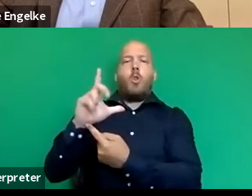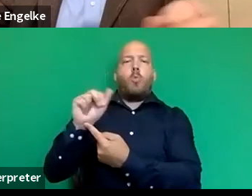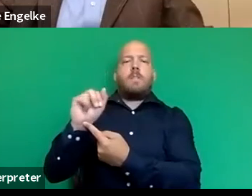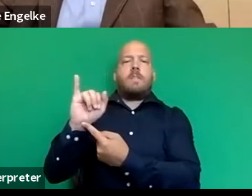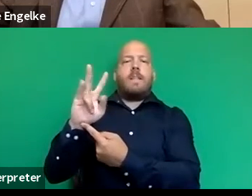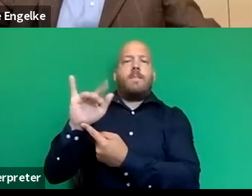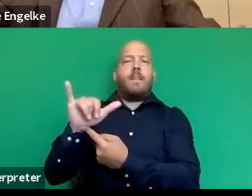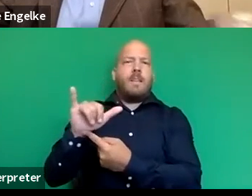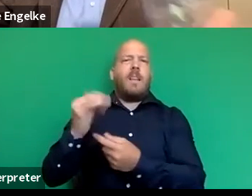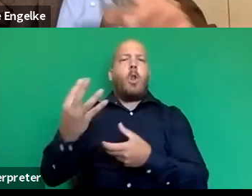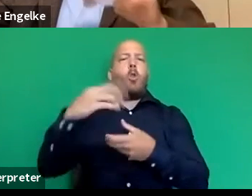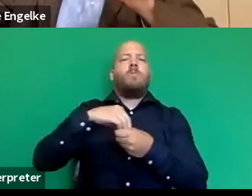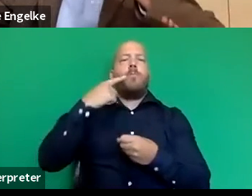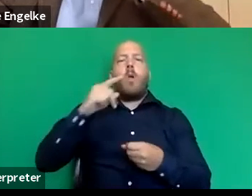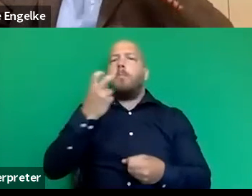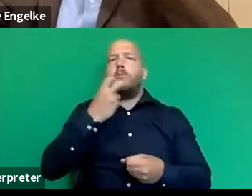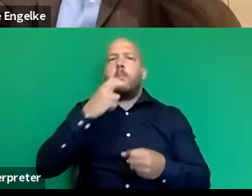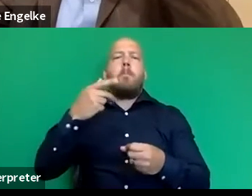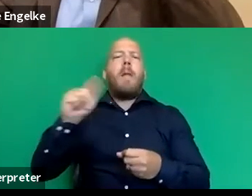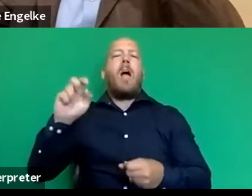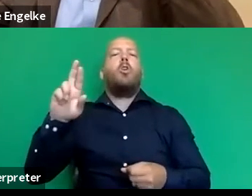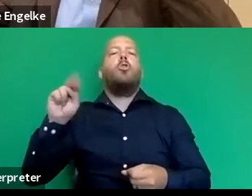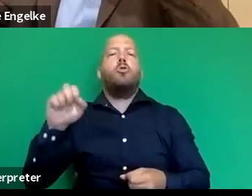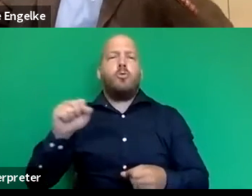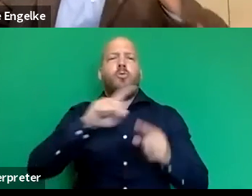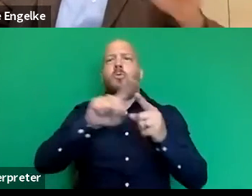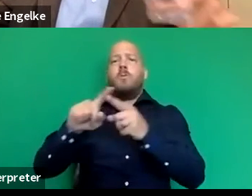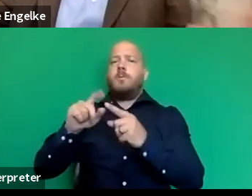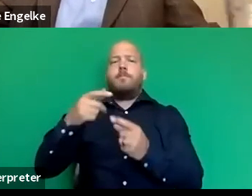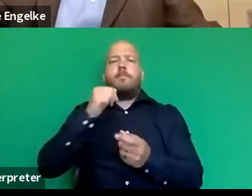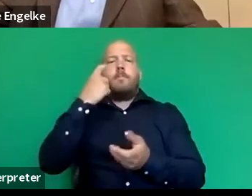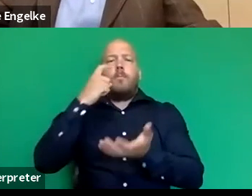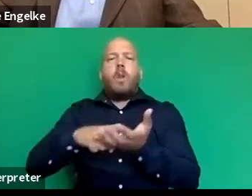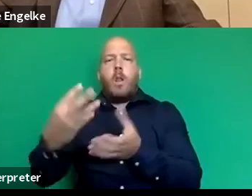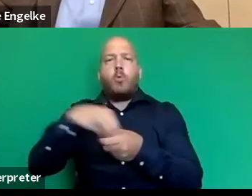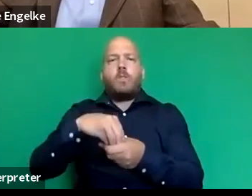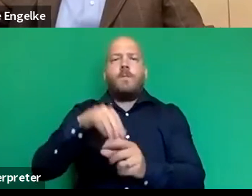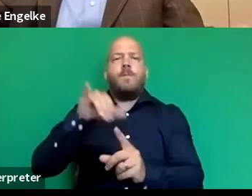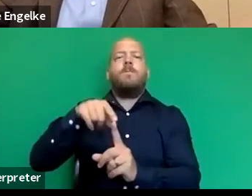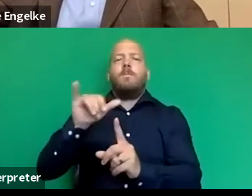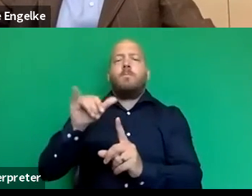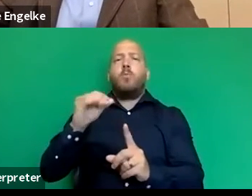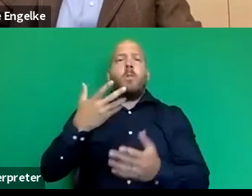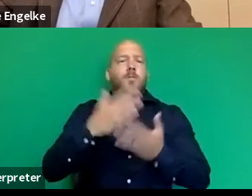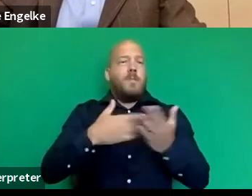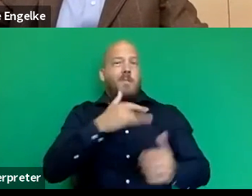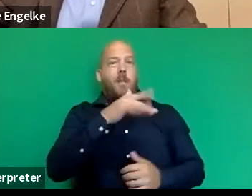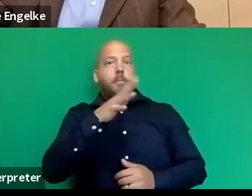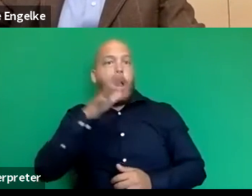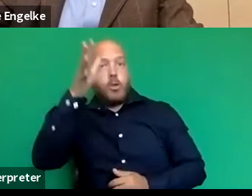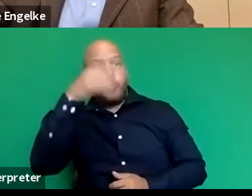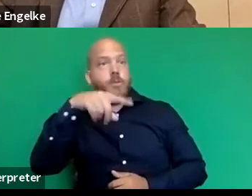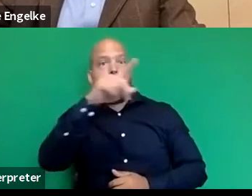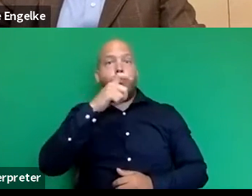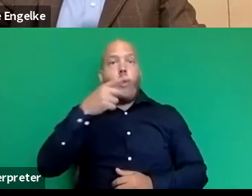profoundly hard of hearing, and my voice, because I grew up being told to enunciate my words and speak clearly, my